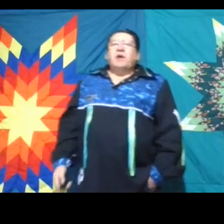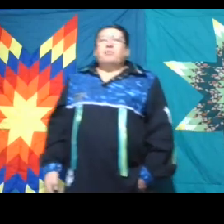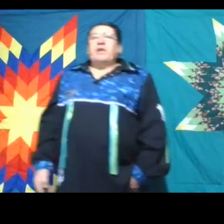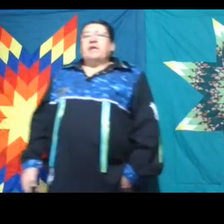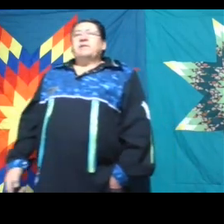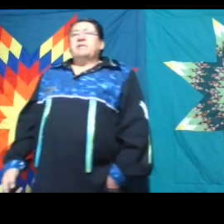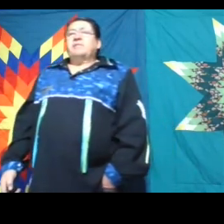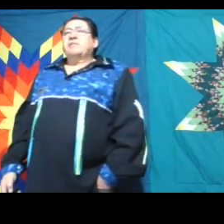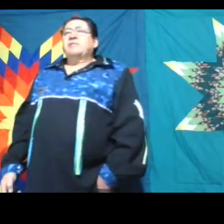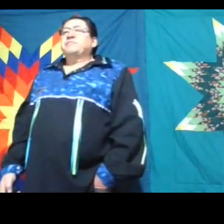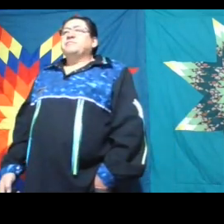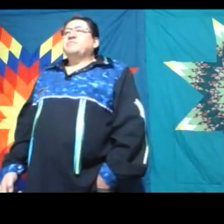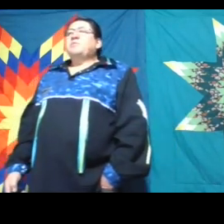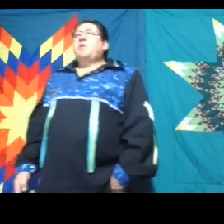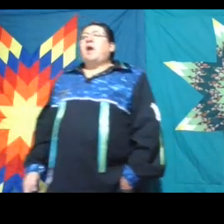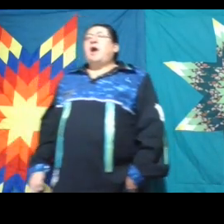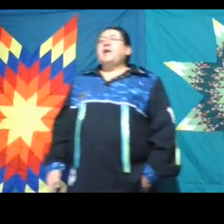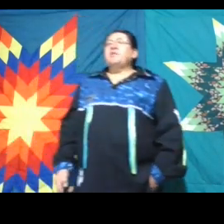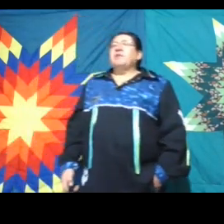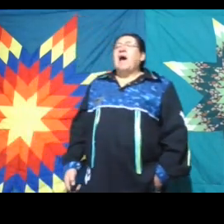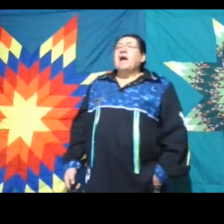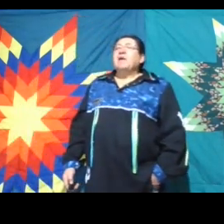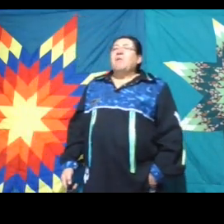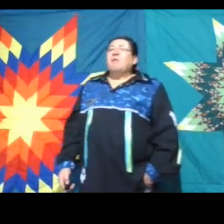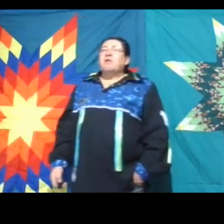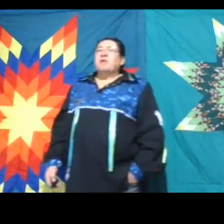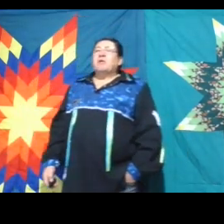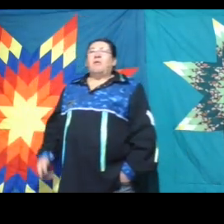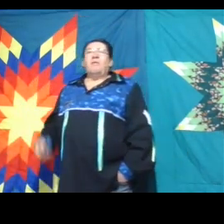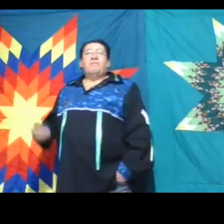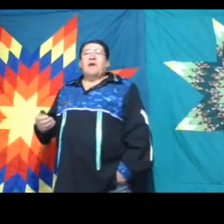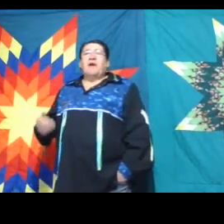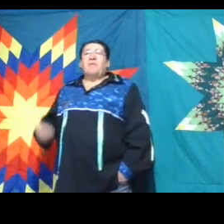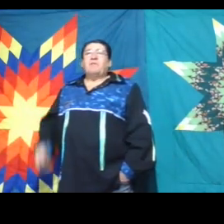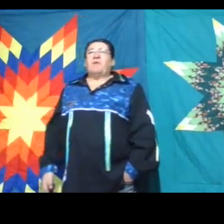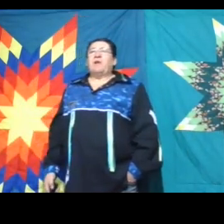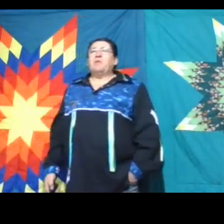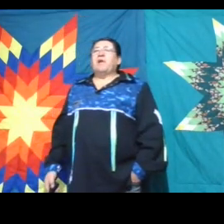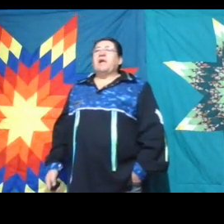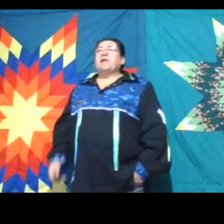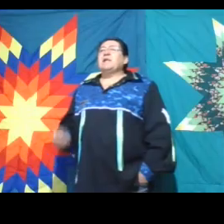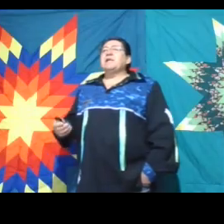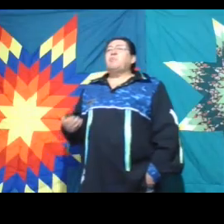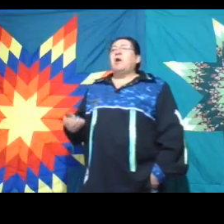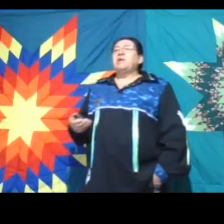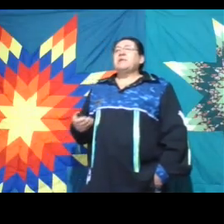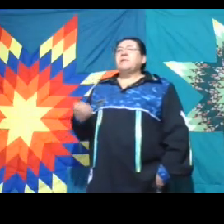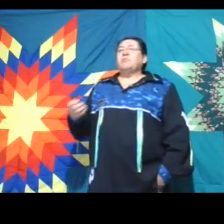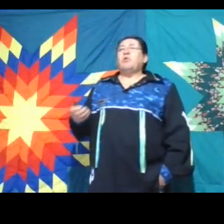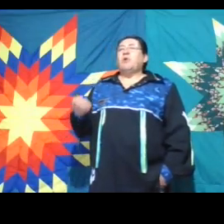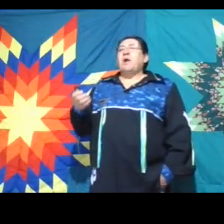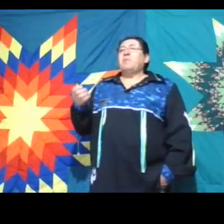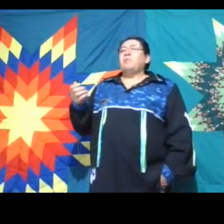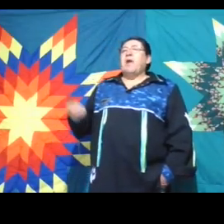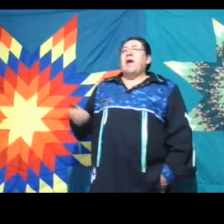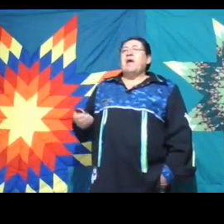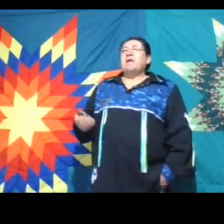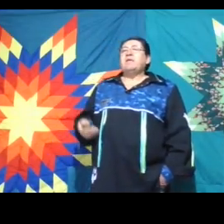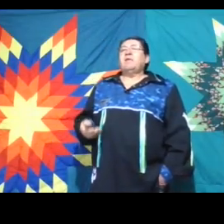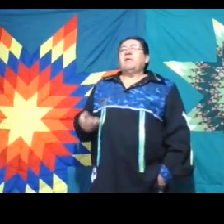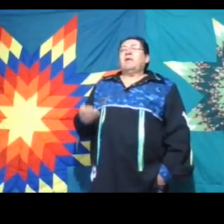Most companies either lack or hopefully have developed a clear policy or program